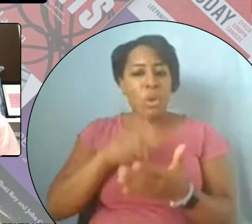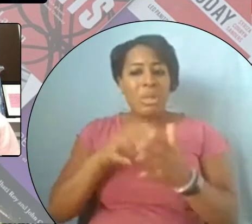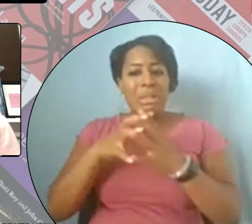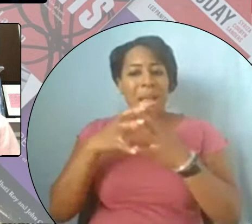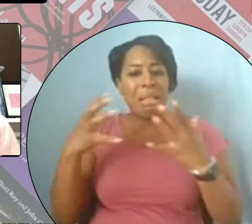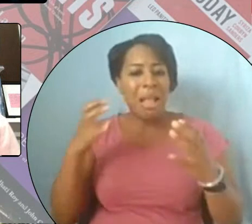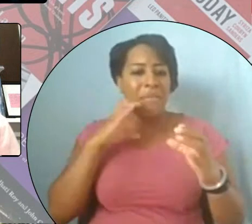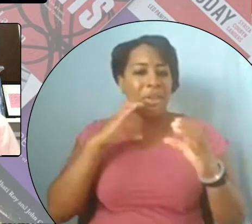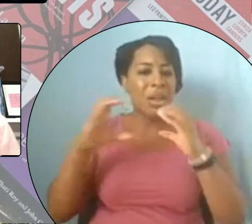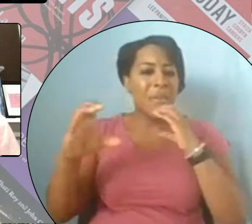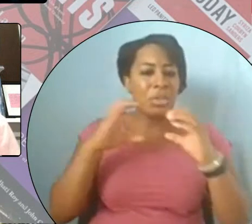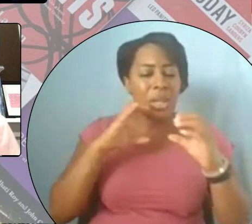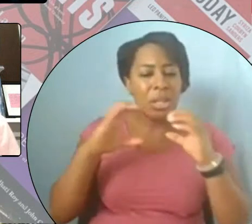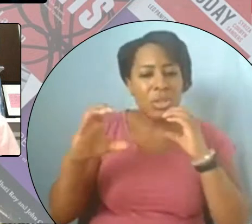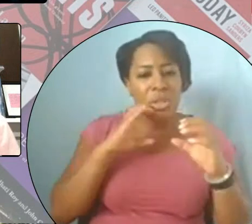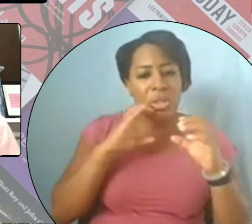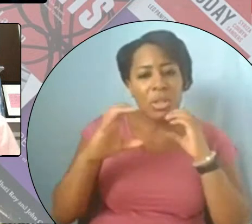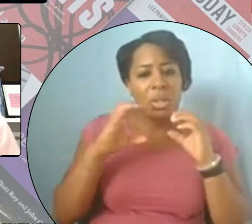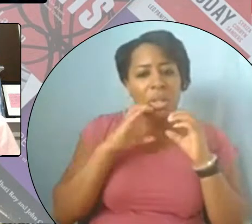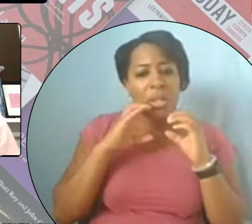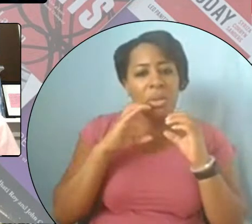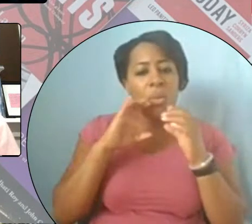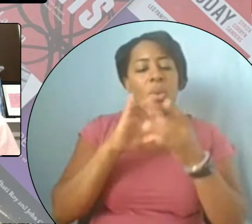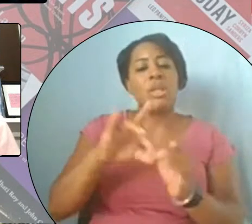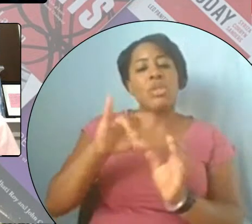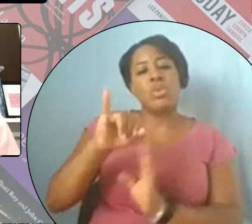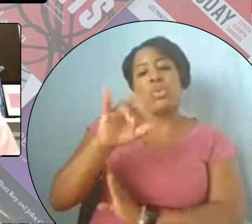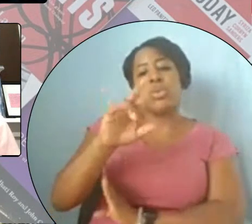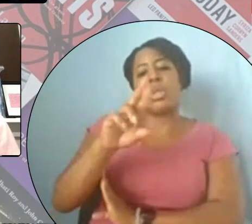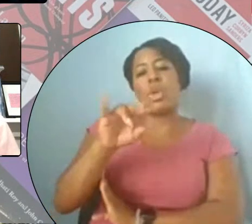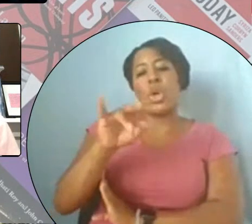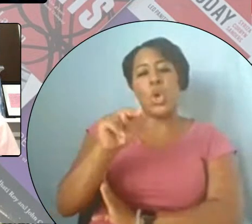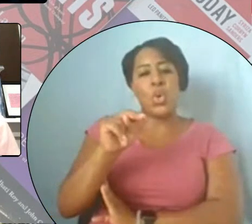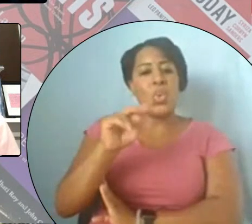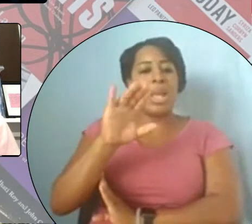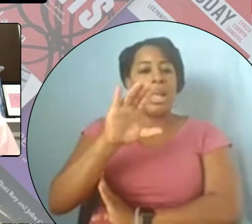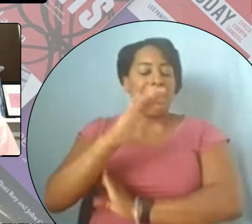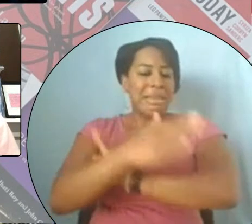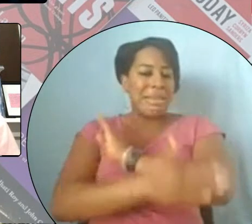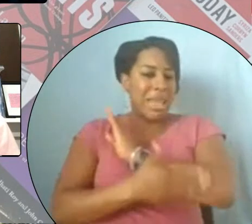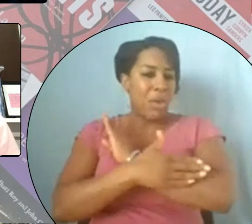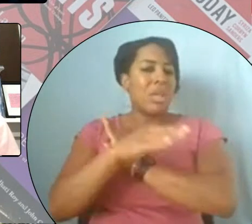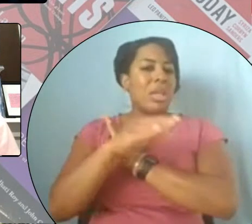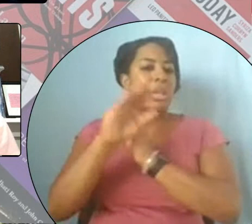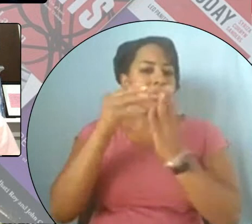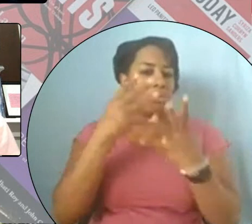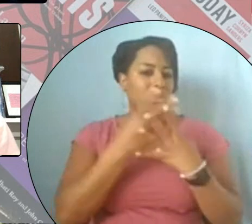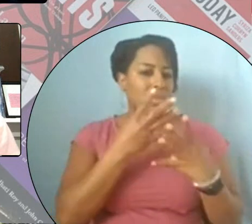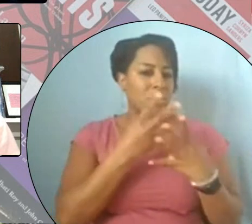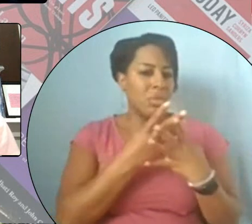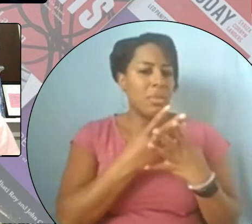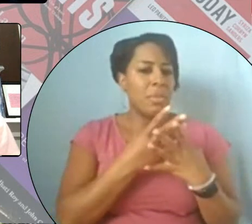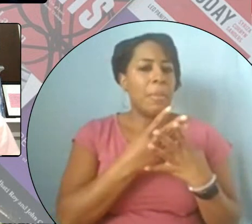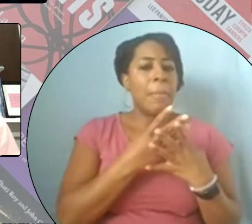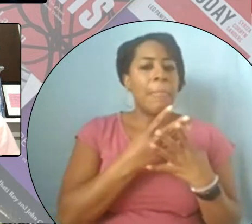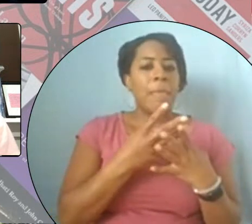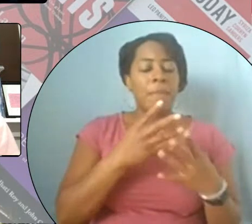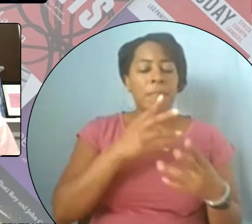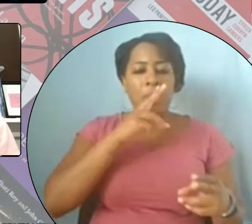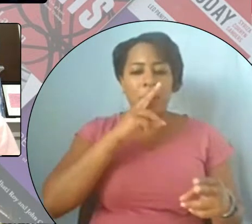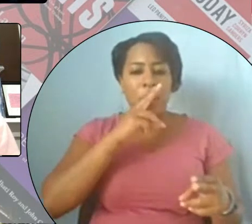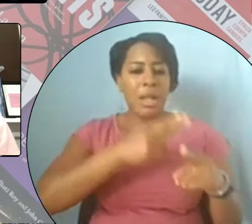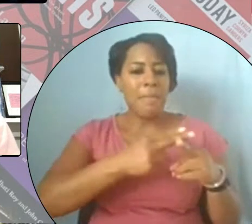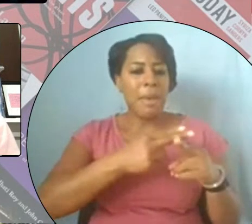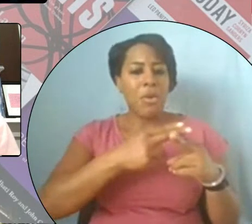forced sterilizations that happened in the Irwin County Detention Center. It's brought up sort of the legacies of forced sterilizations